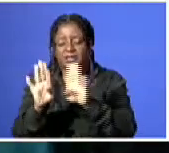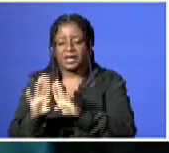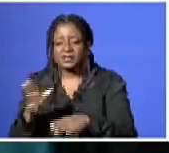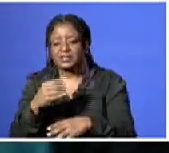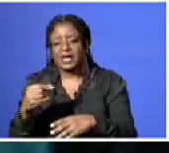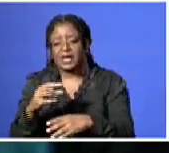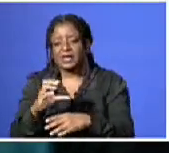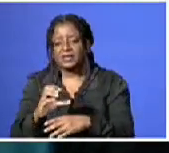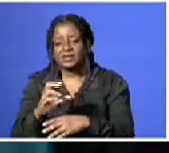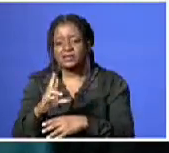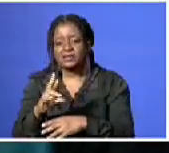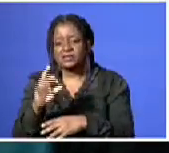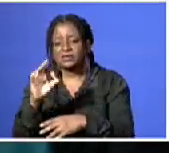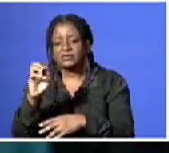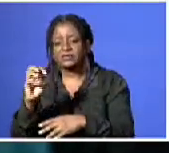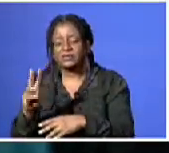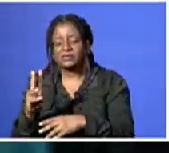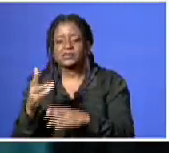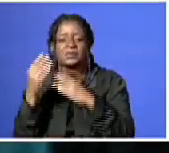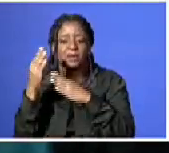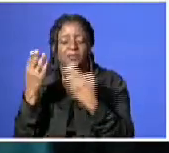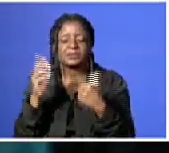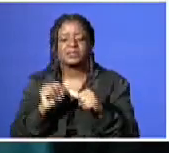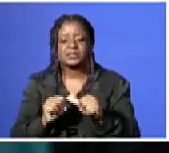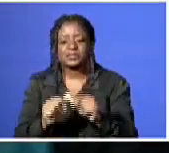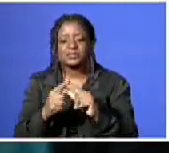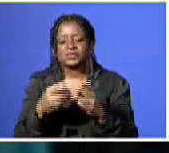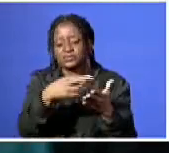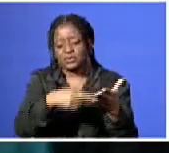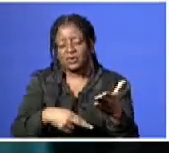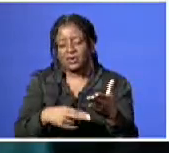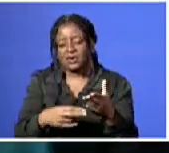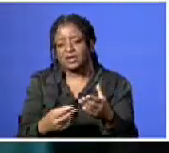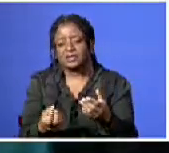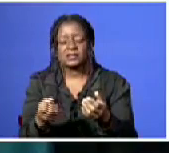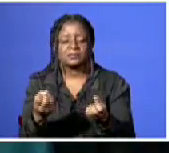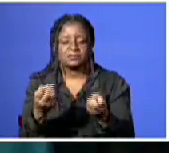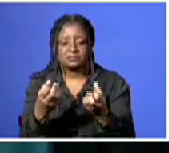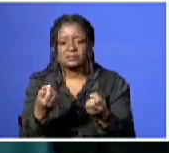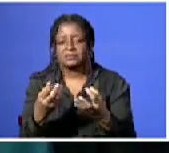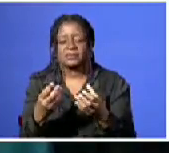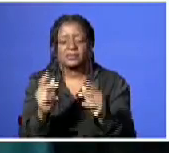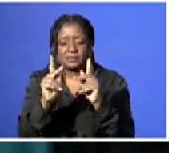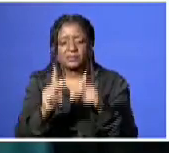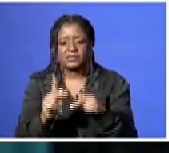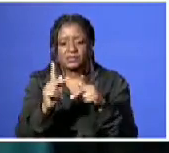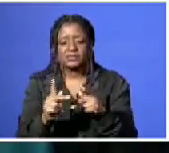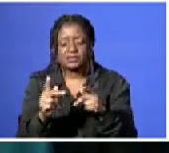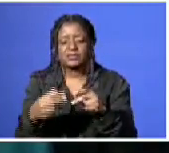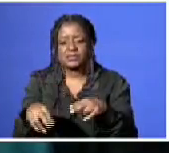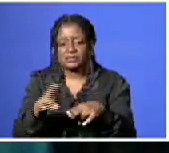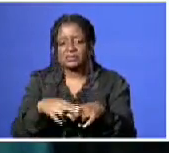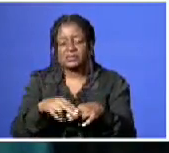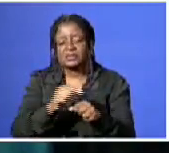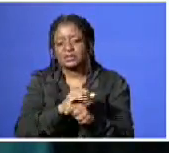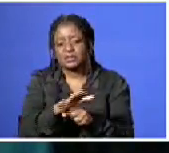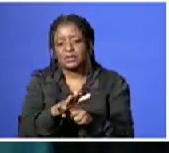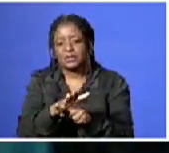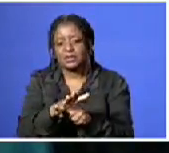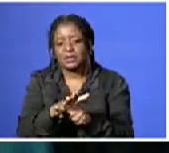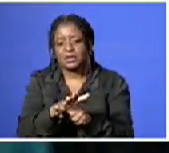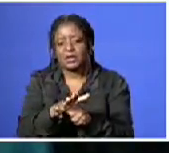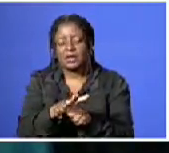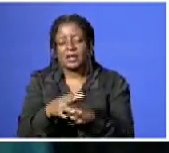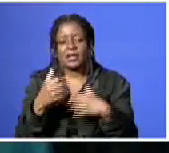Well, as the Bahamas continues to record double digits increases in COVID-19 cases, Health Minister the Honorable Ranwood Wells is defending the